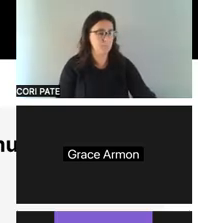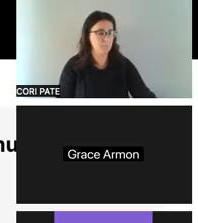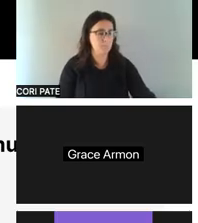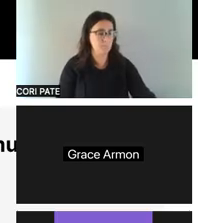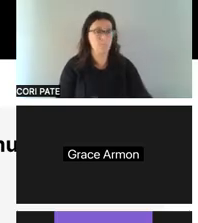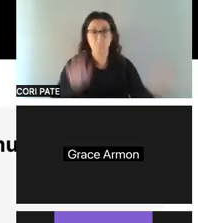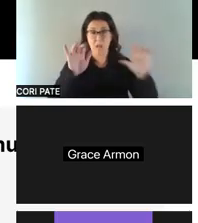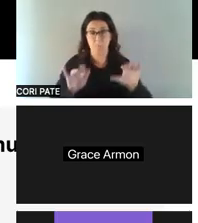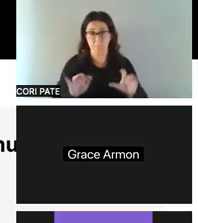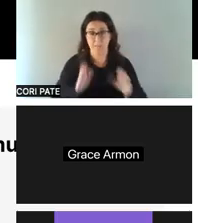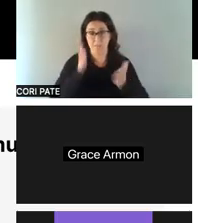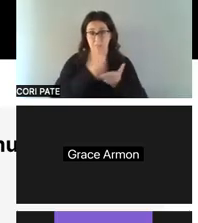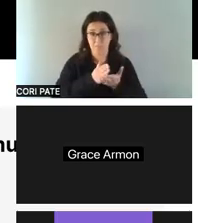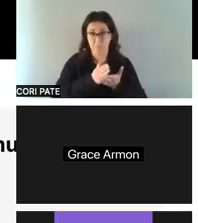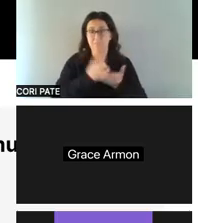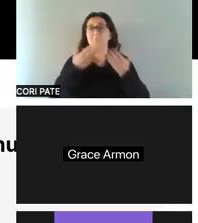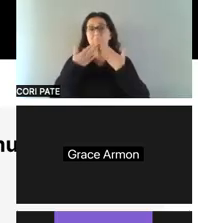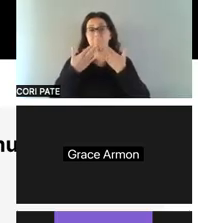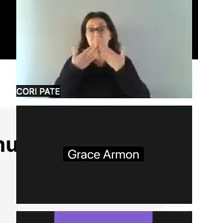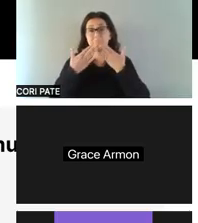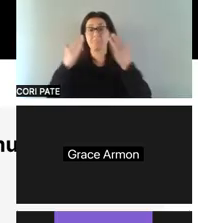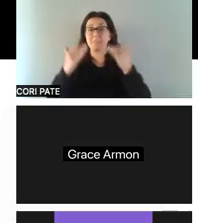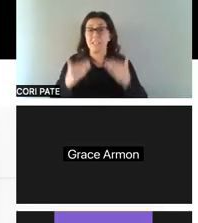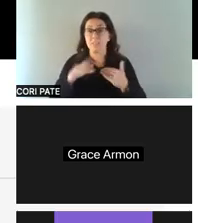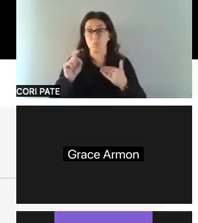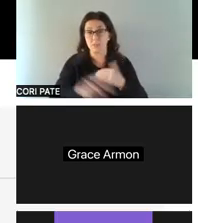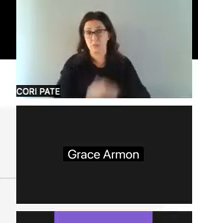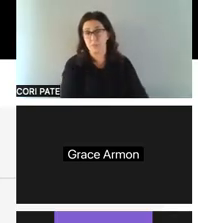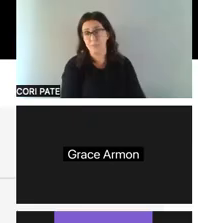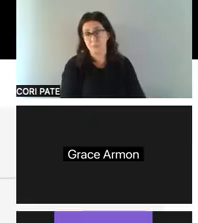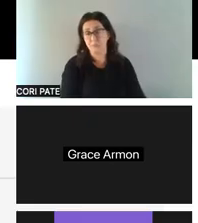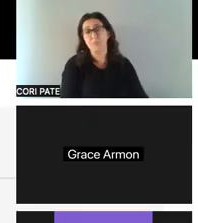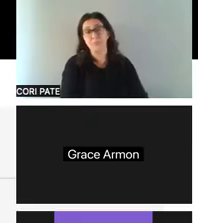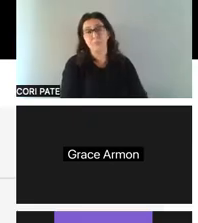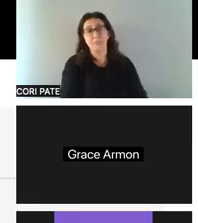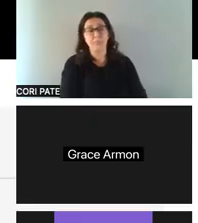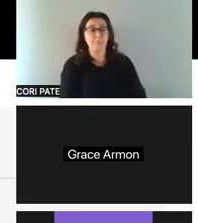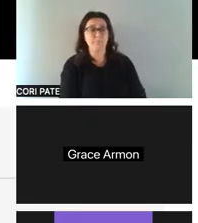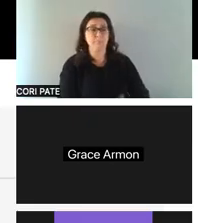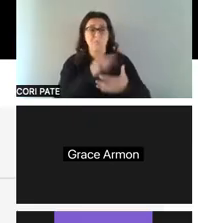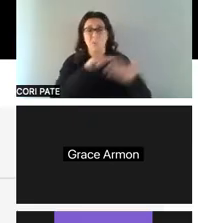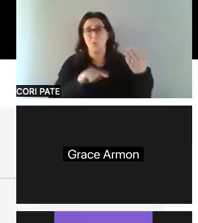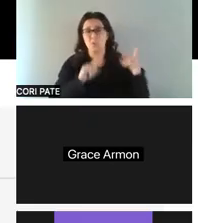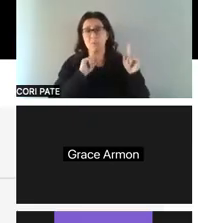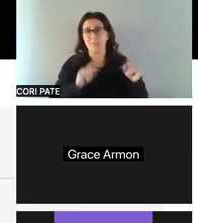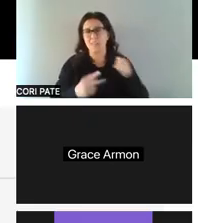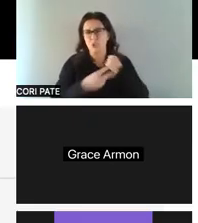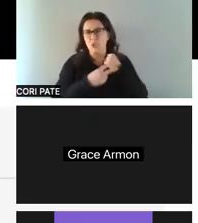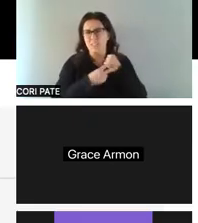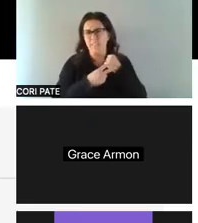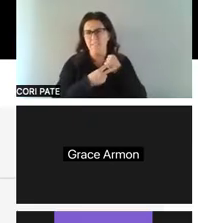Okay, really appreciate that. We can move on to the next question. Those responses are all saved, just so everybody